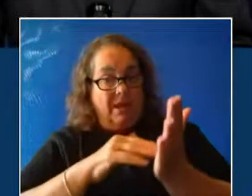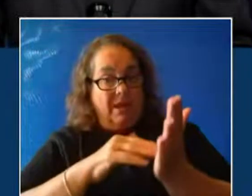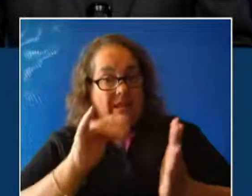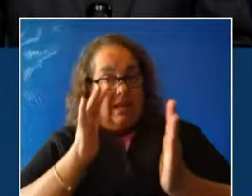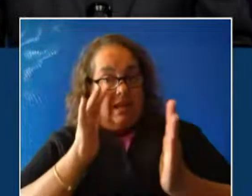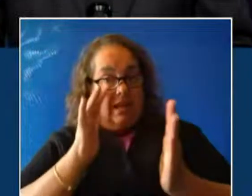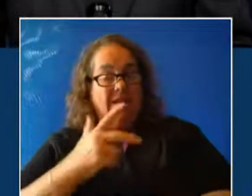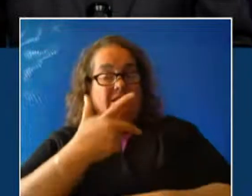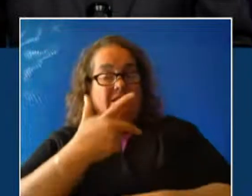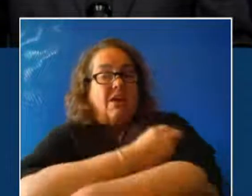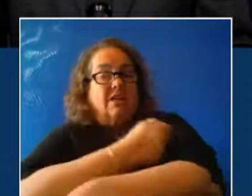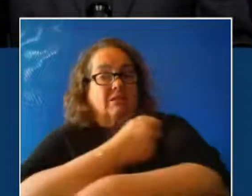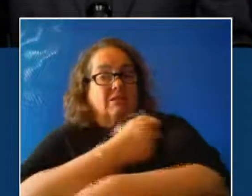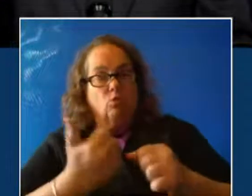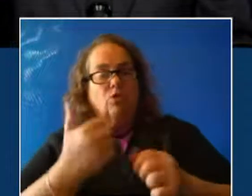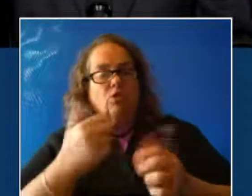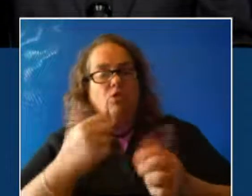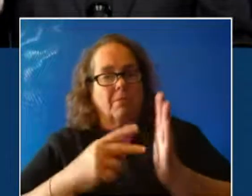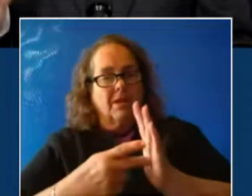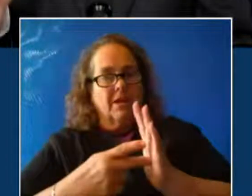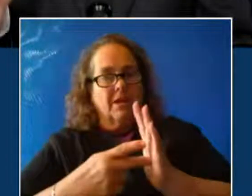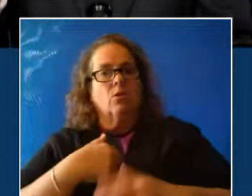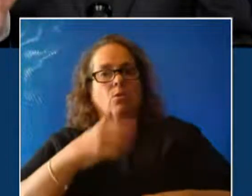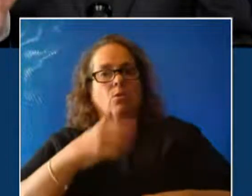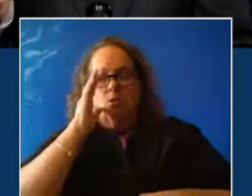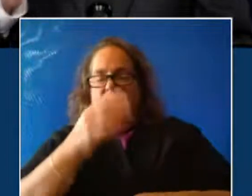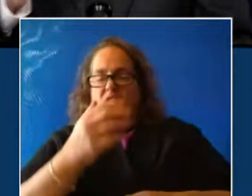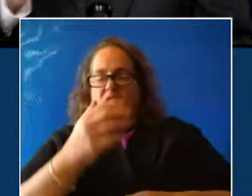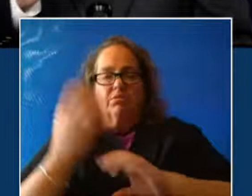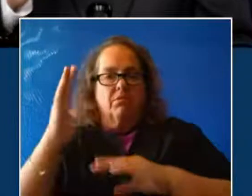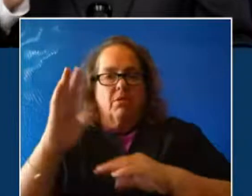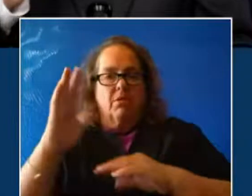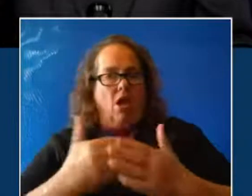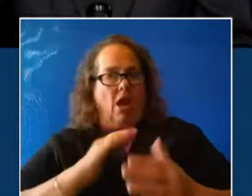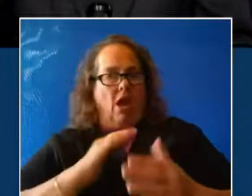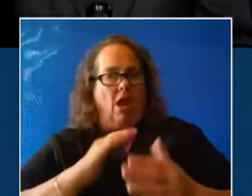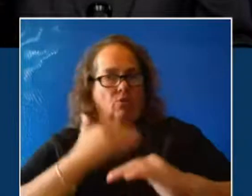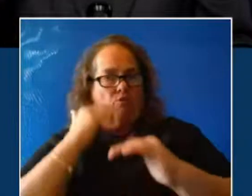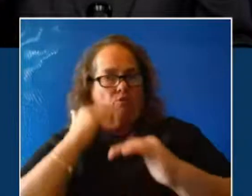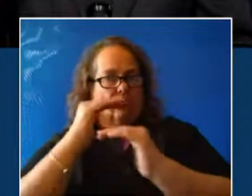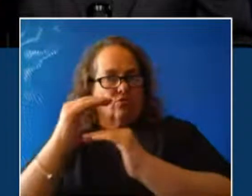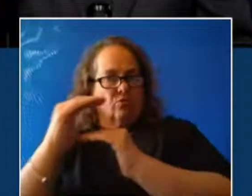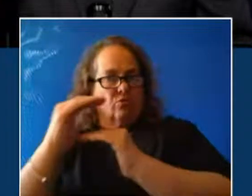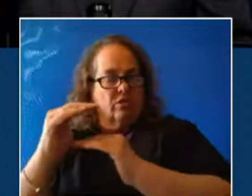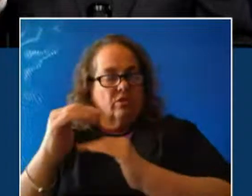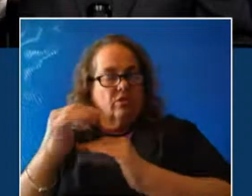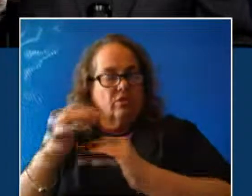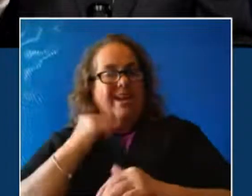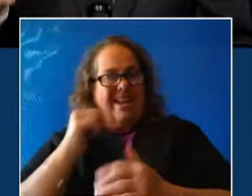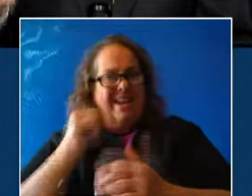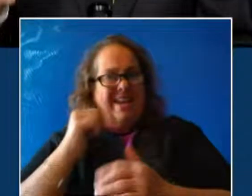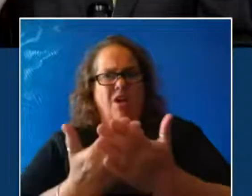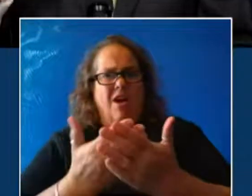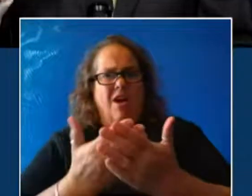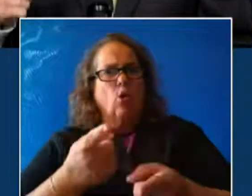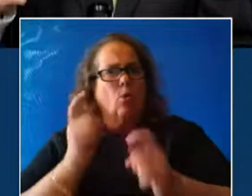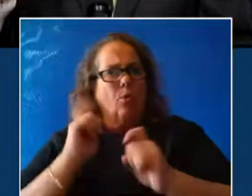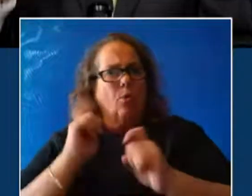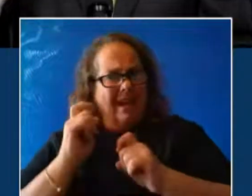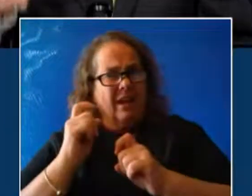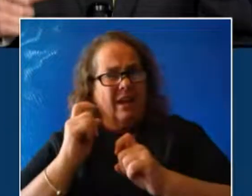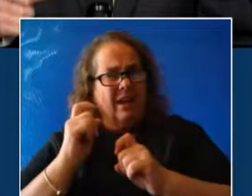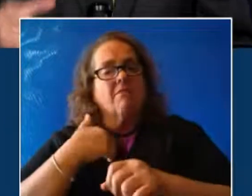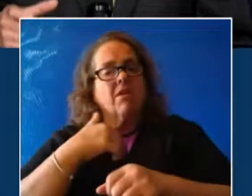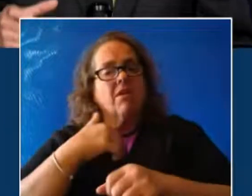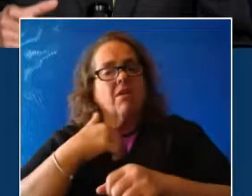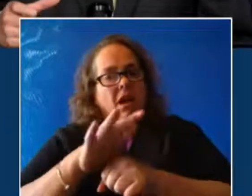just about all capacity restrictions. We could get there quickly. We have enough vaccine out there to